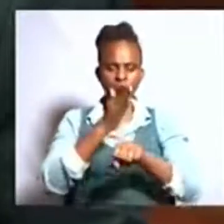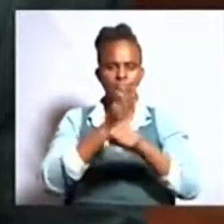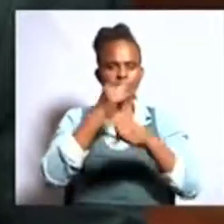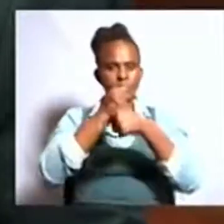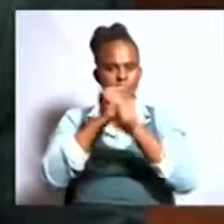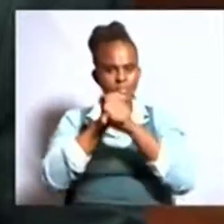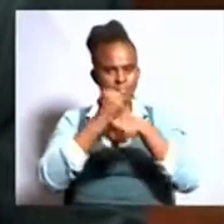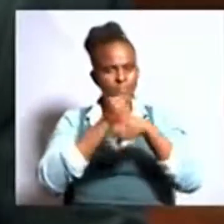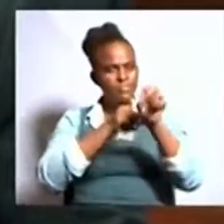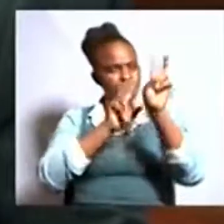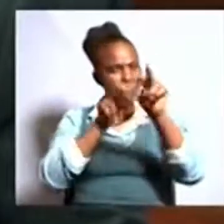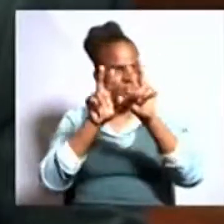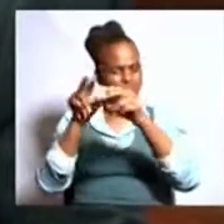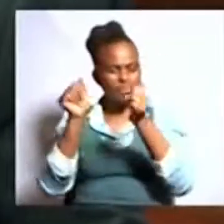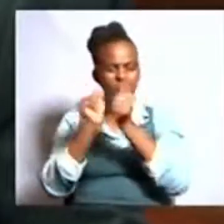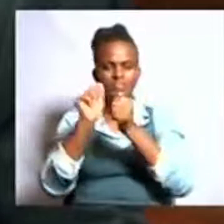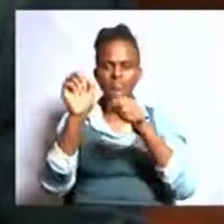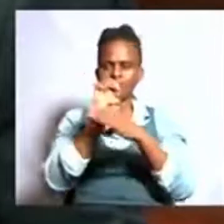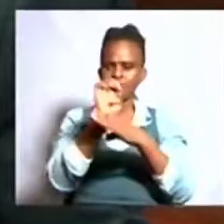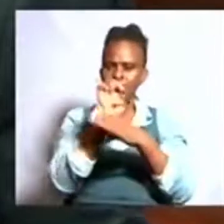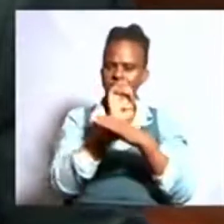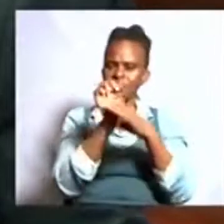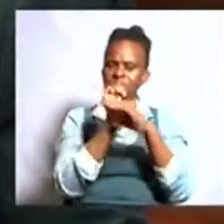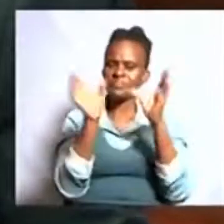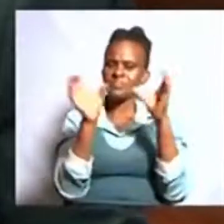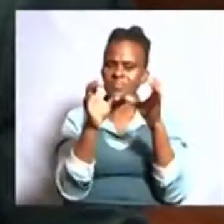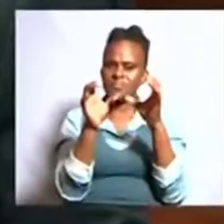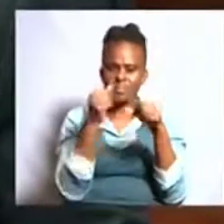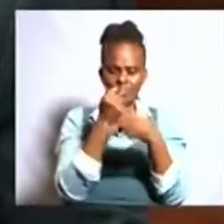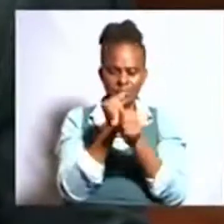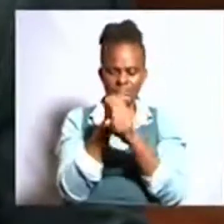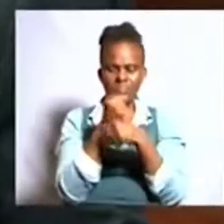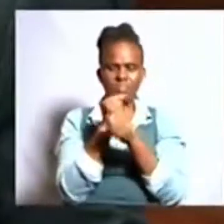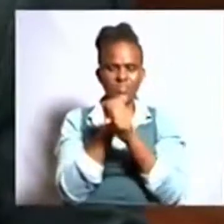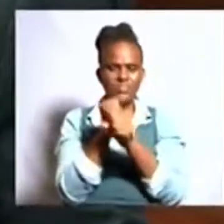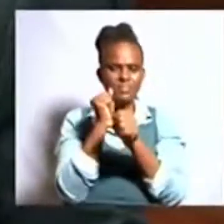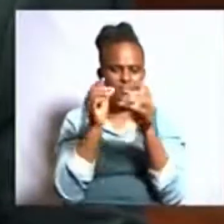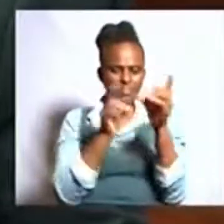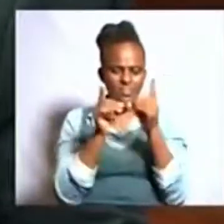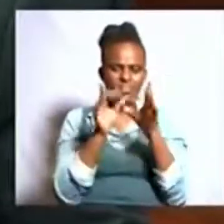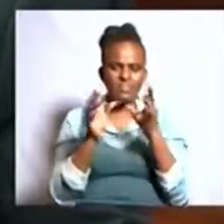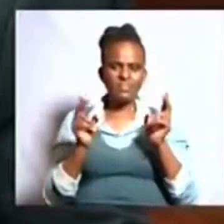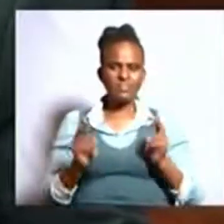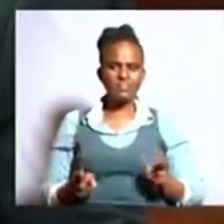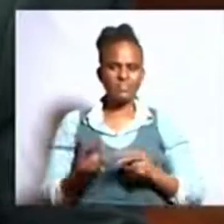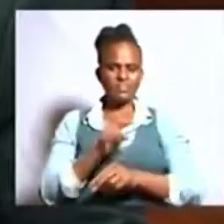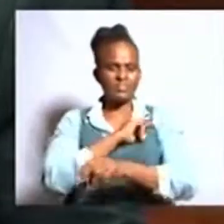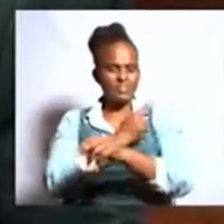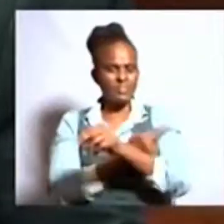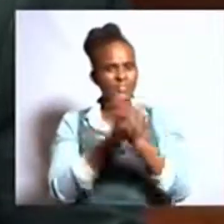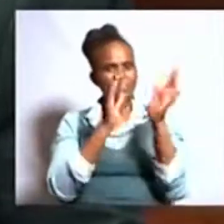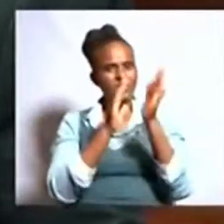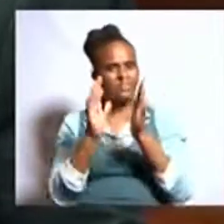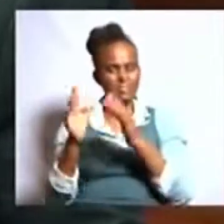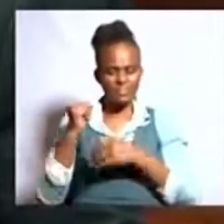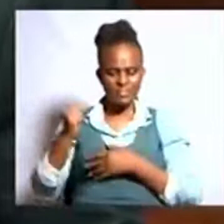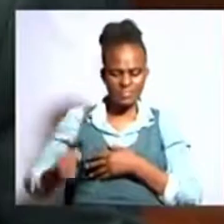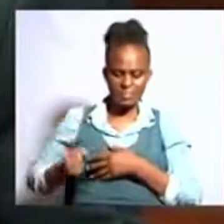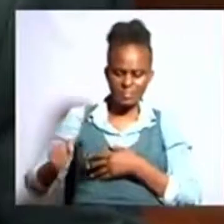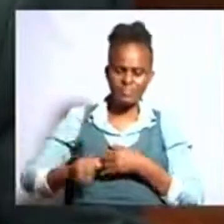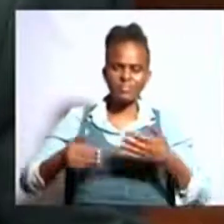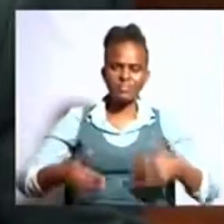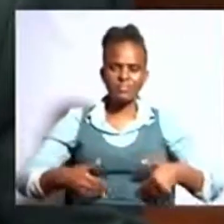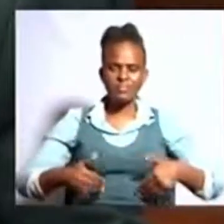composition, monitor and evaluation committee, composition, Director Human Resource, Director Planning Information, Chief Youth Development